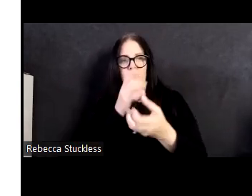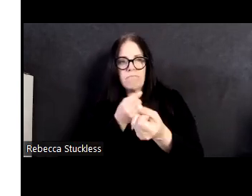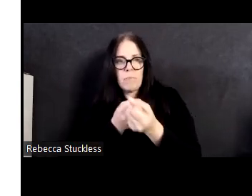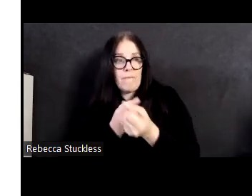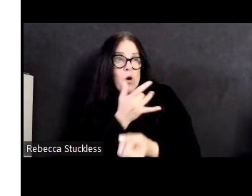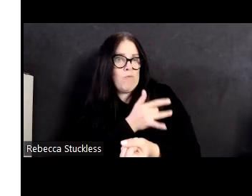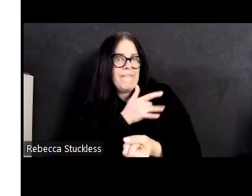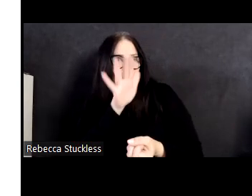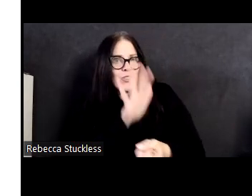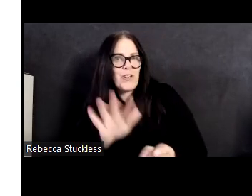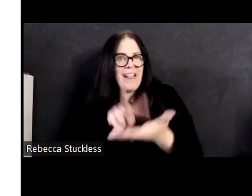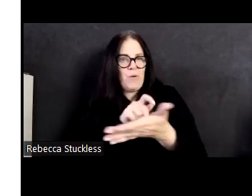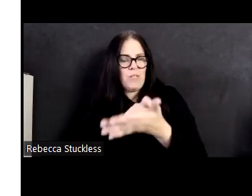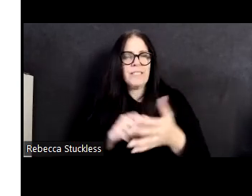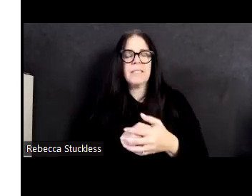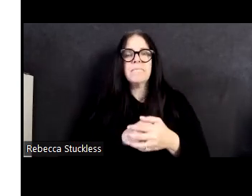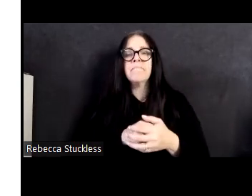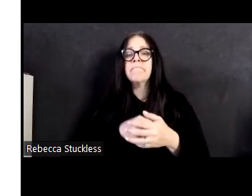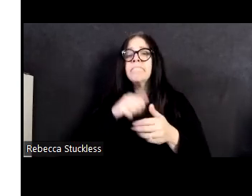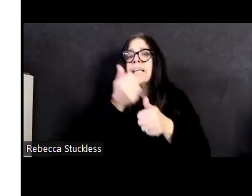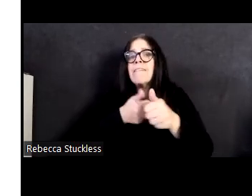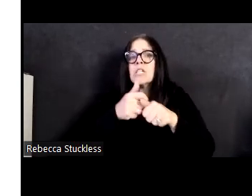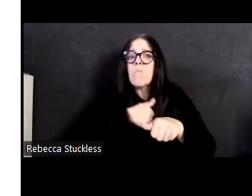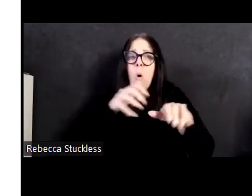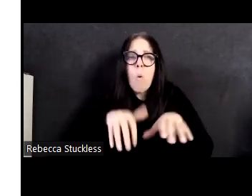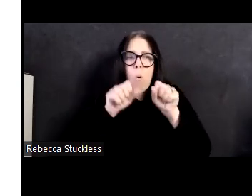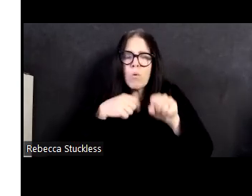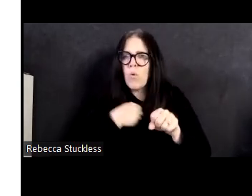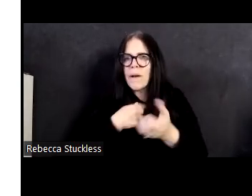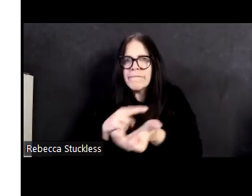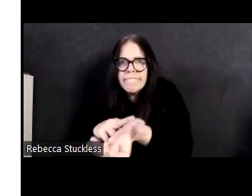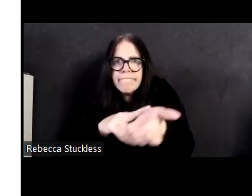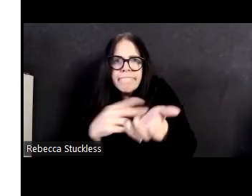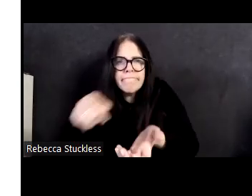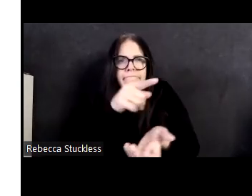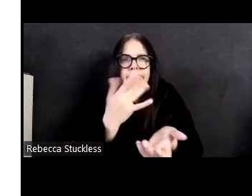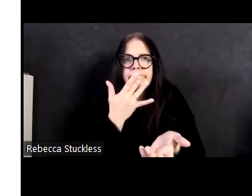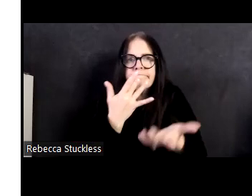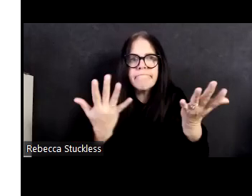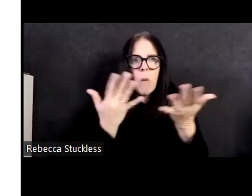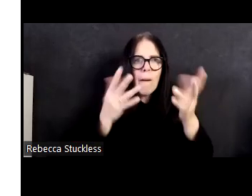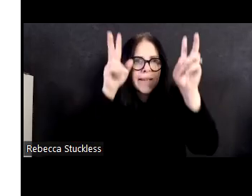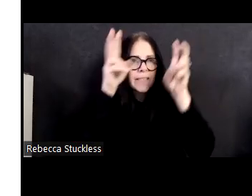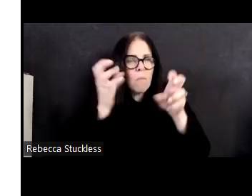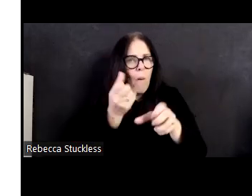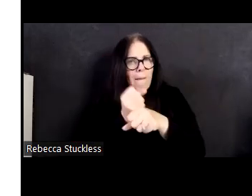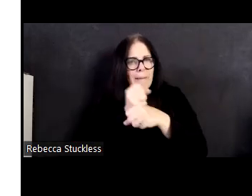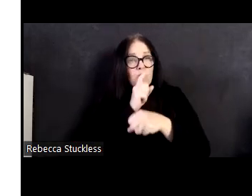you about what to focus on in each session to ensure that the topics we present are relevant and important to the work you